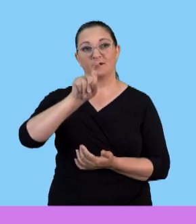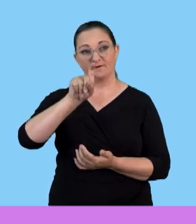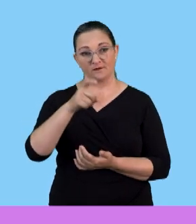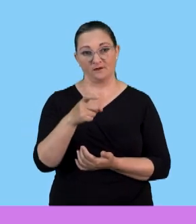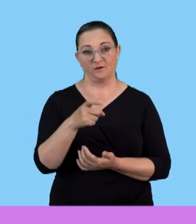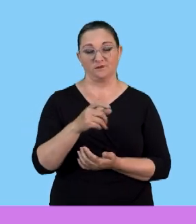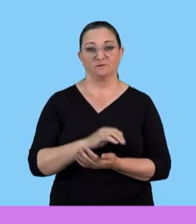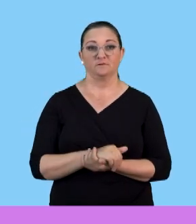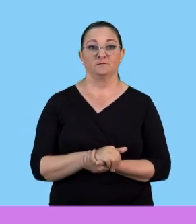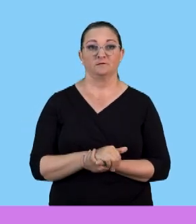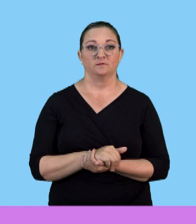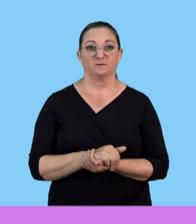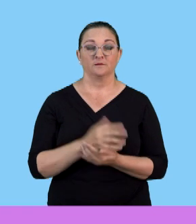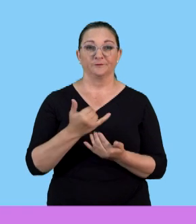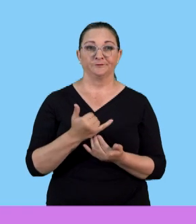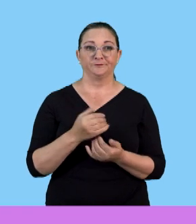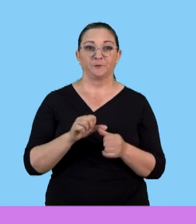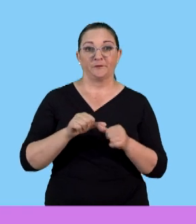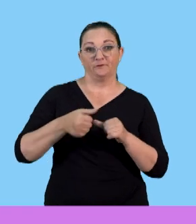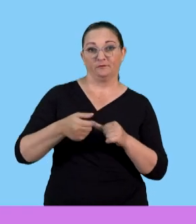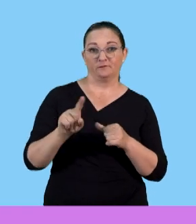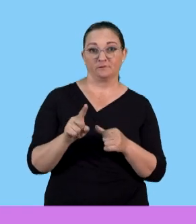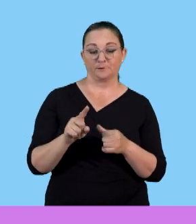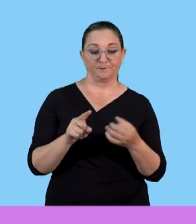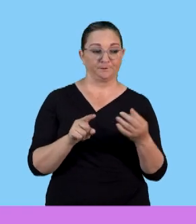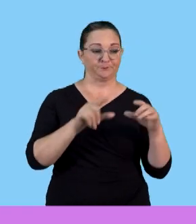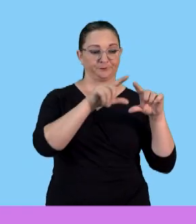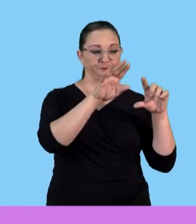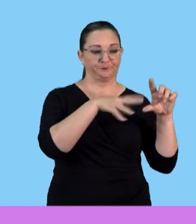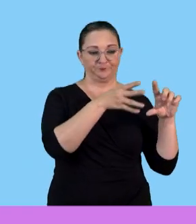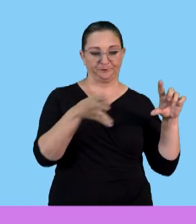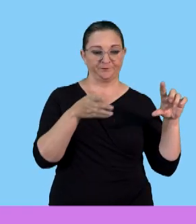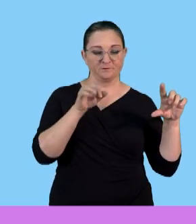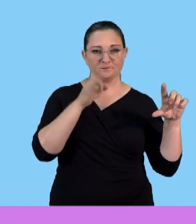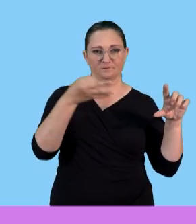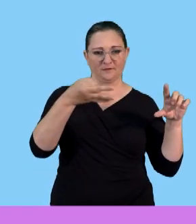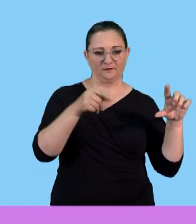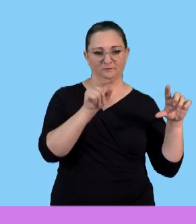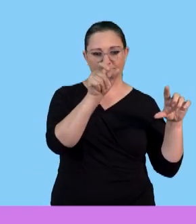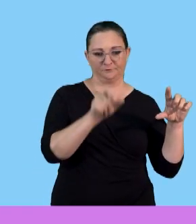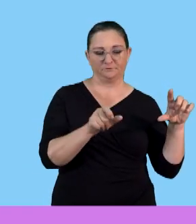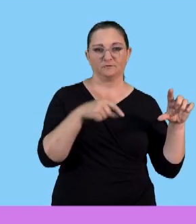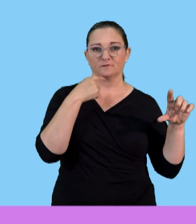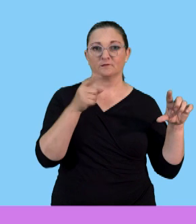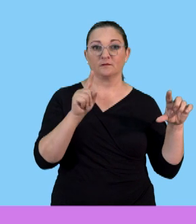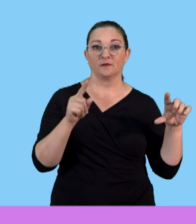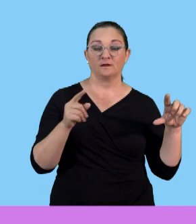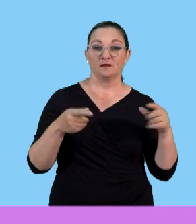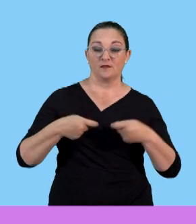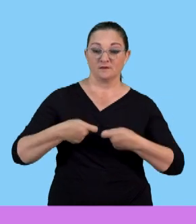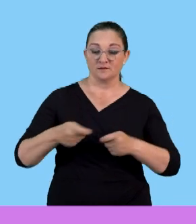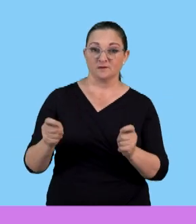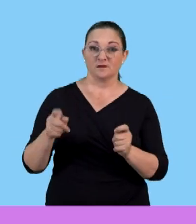25,000, this one. So we move along to the third value where it says 400. It means the income will